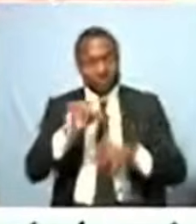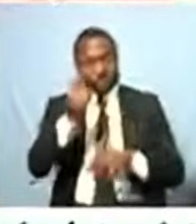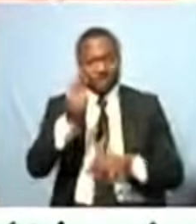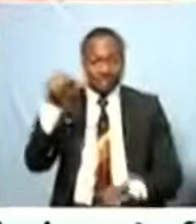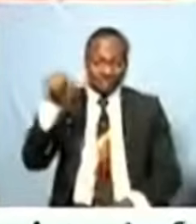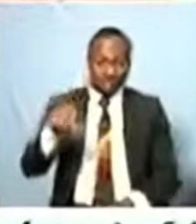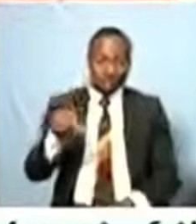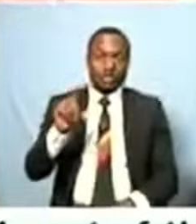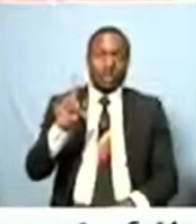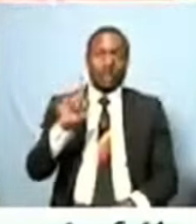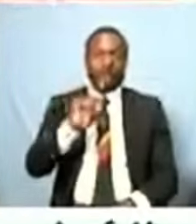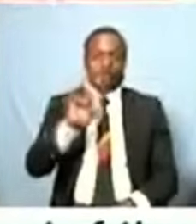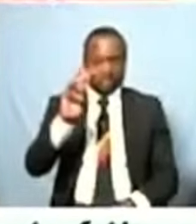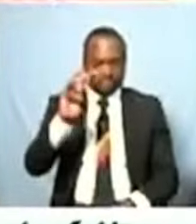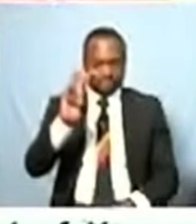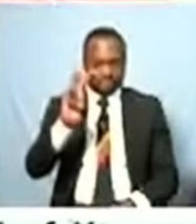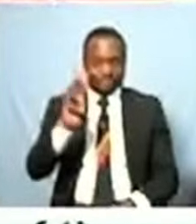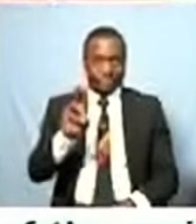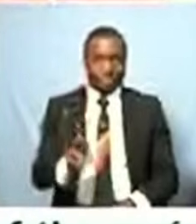quarter of 2026.